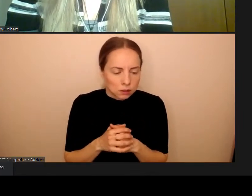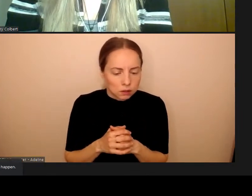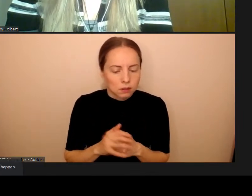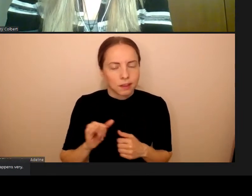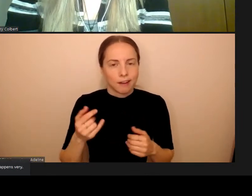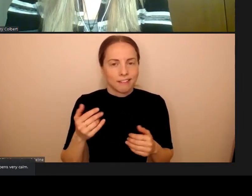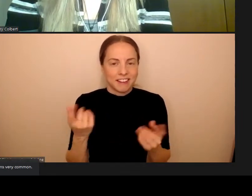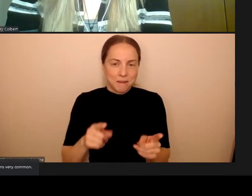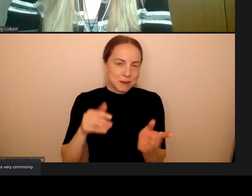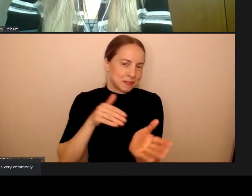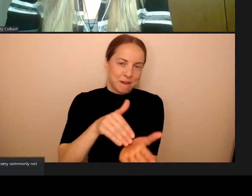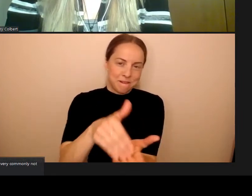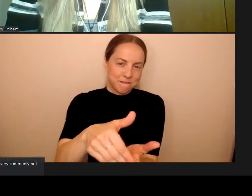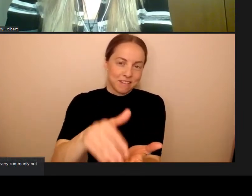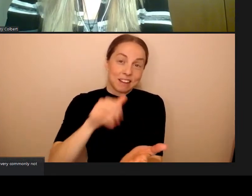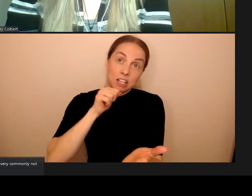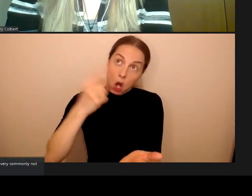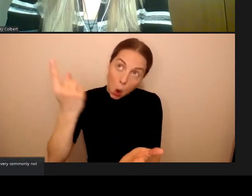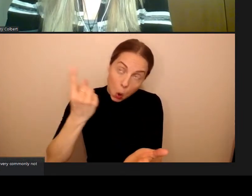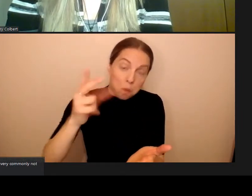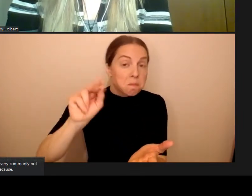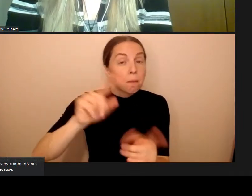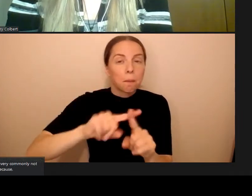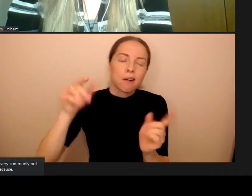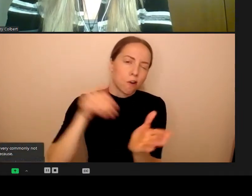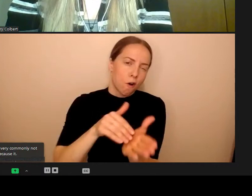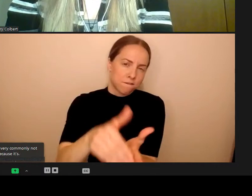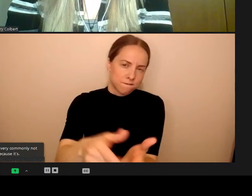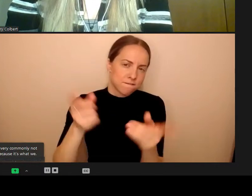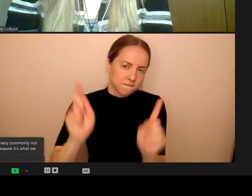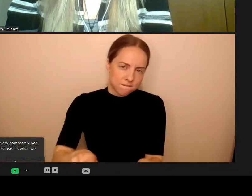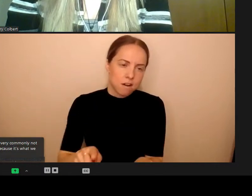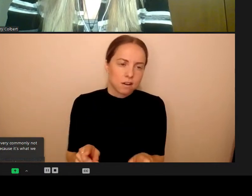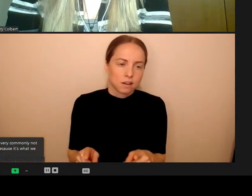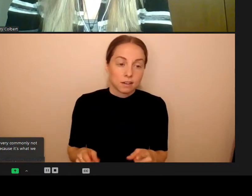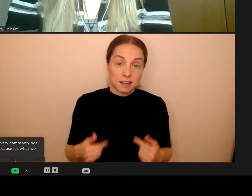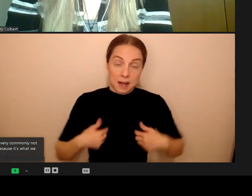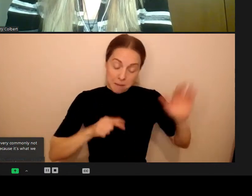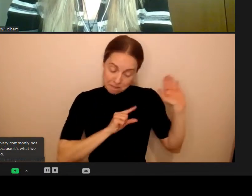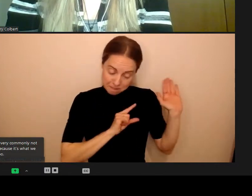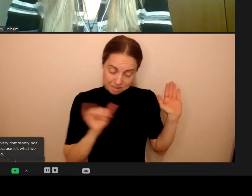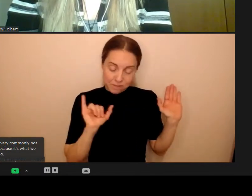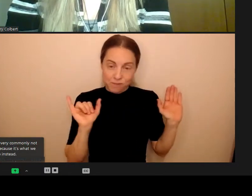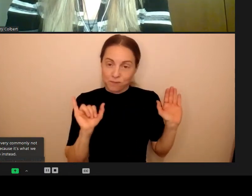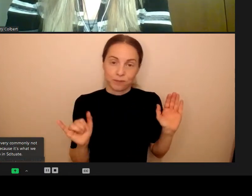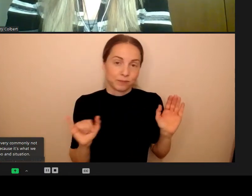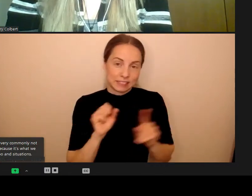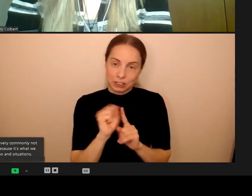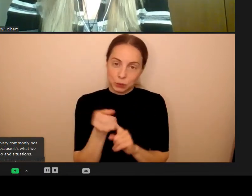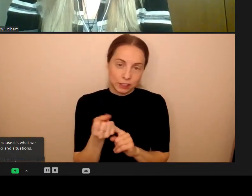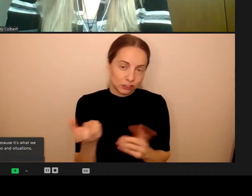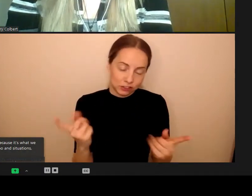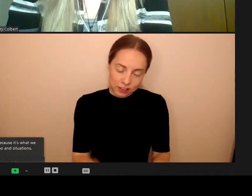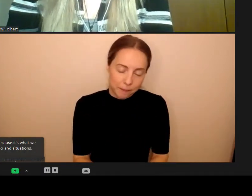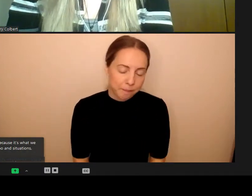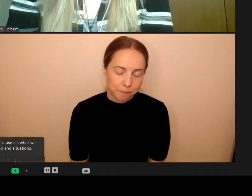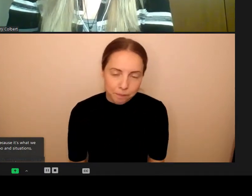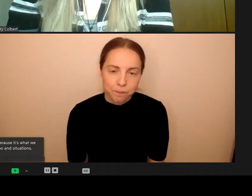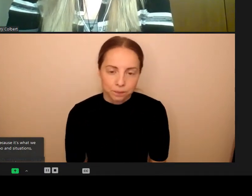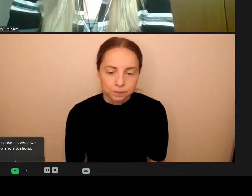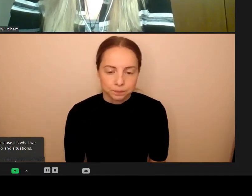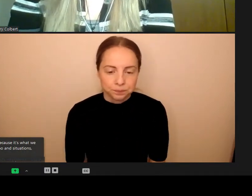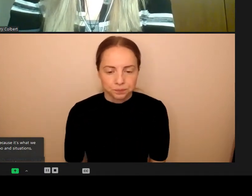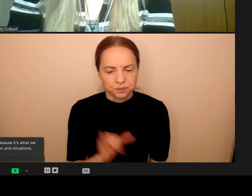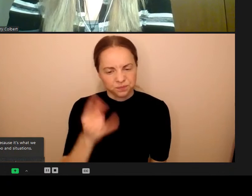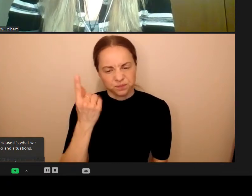happens very commonly, not all the time, but it happens because it's what we do. Is I'm guilty of doing it too in situations. And so that's one